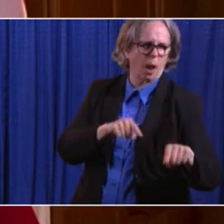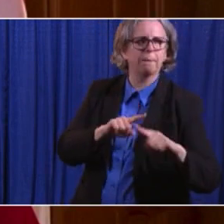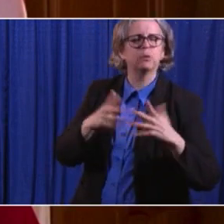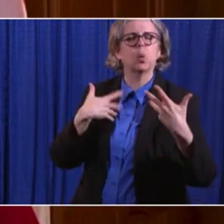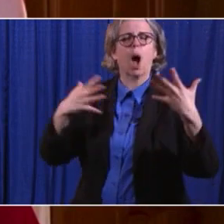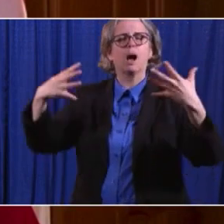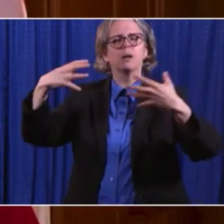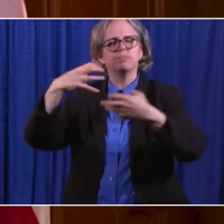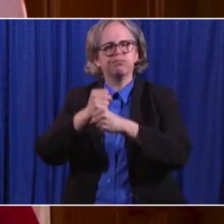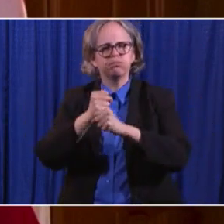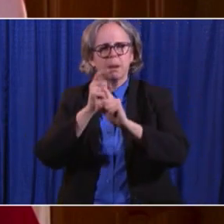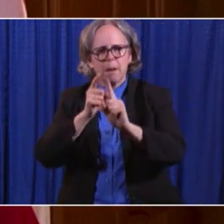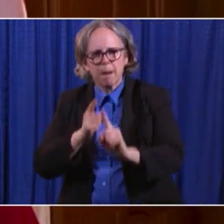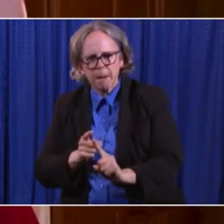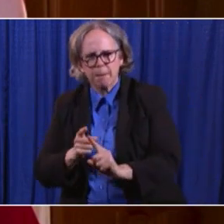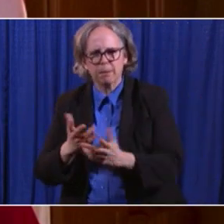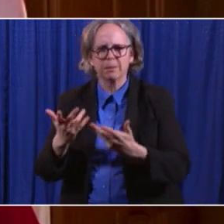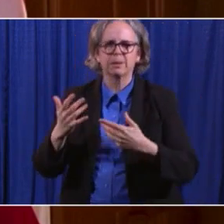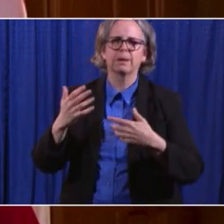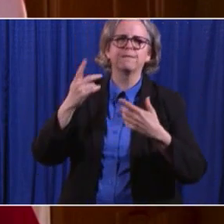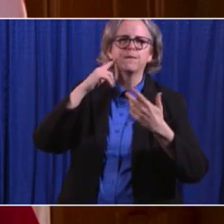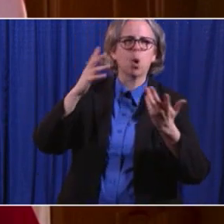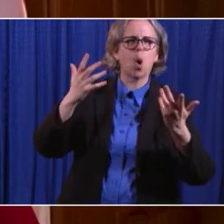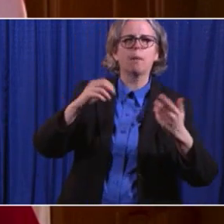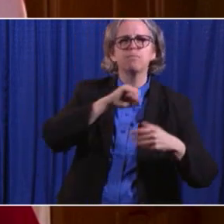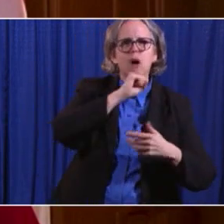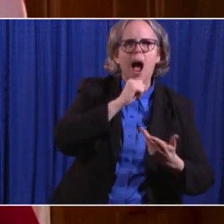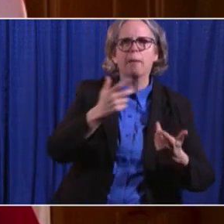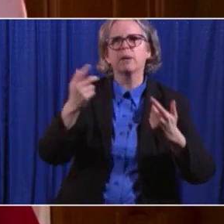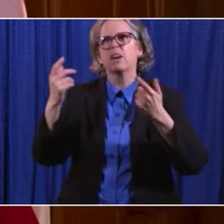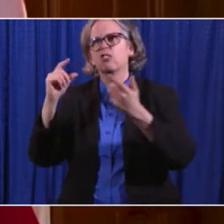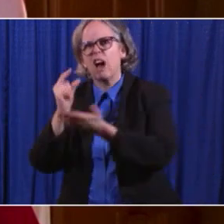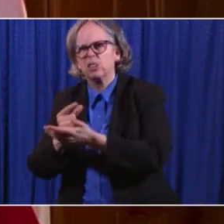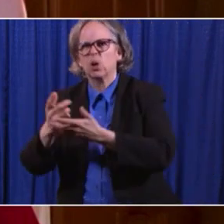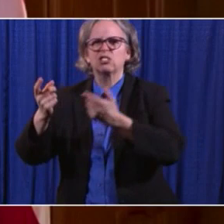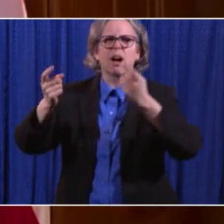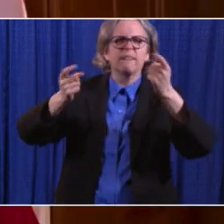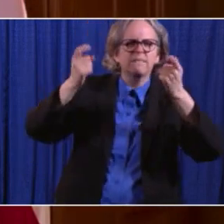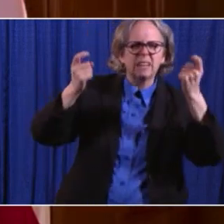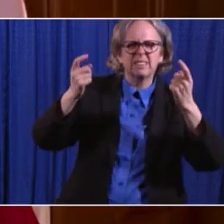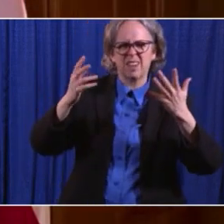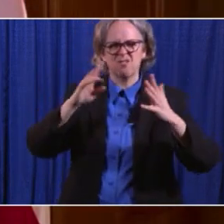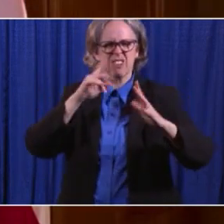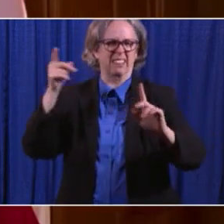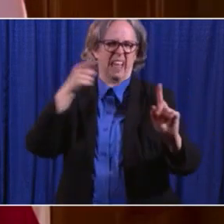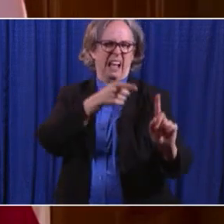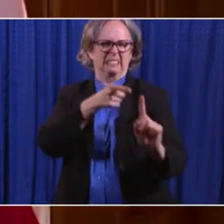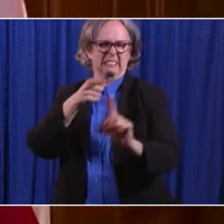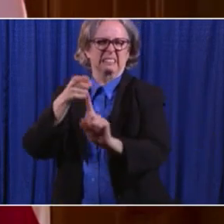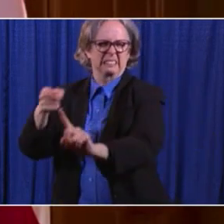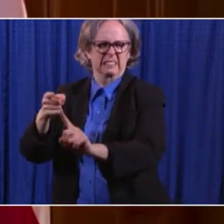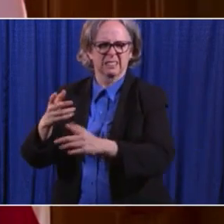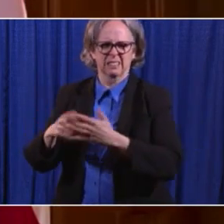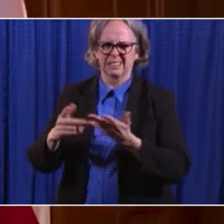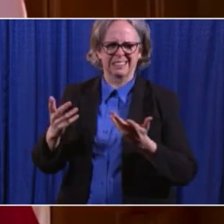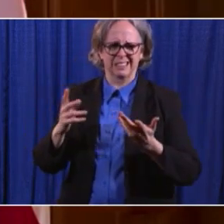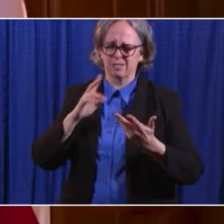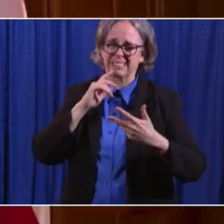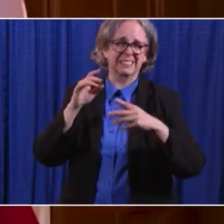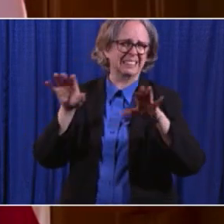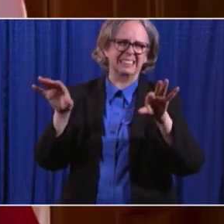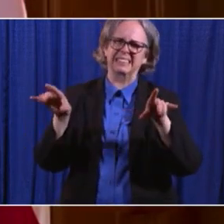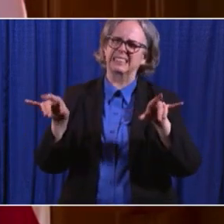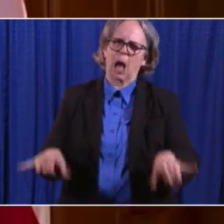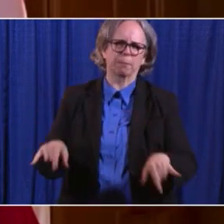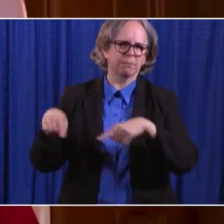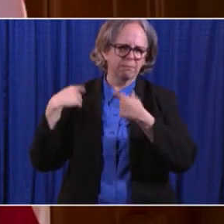graduations. And again, I would just emphasize that it's back to basics, common sense, and these are the things that we need to do as we